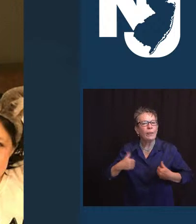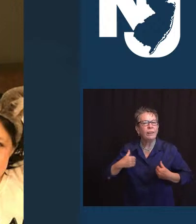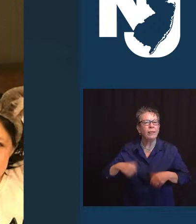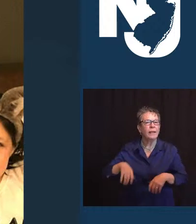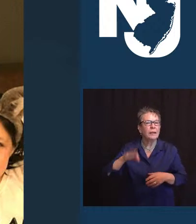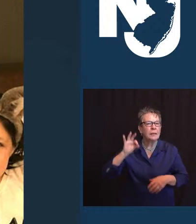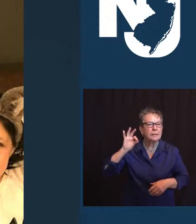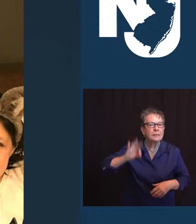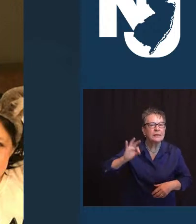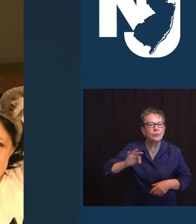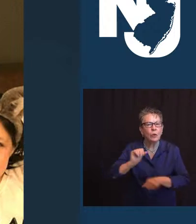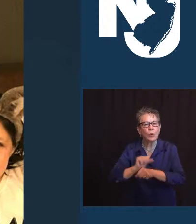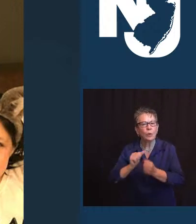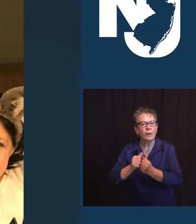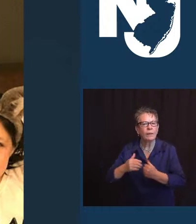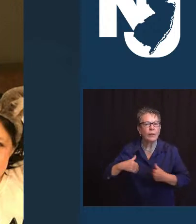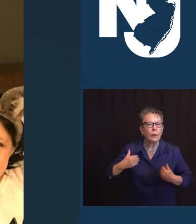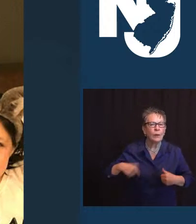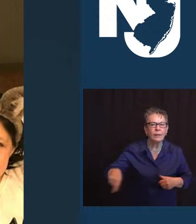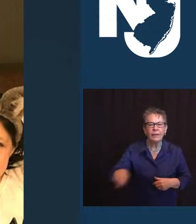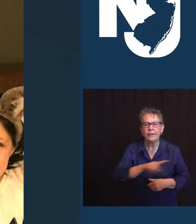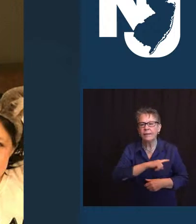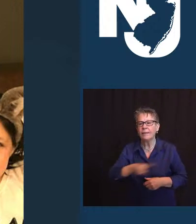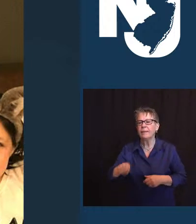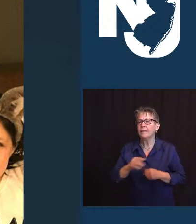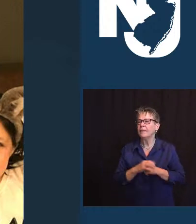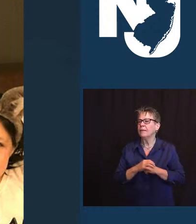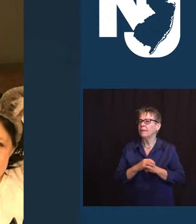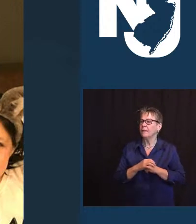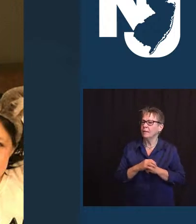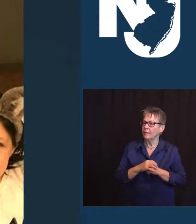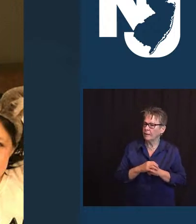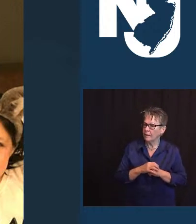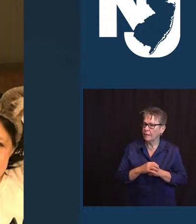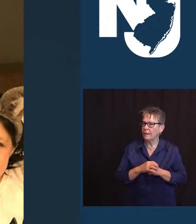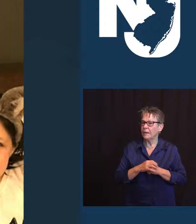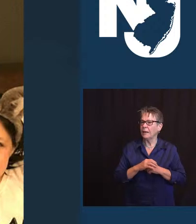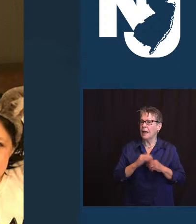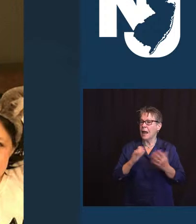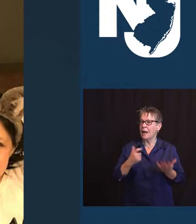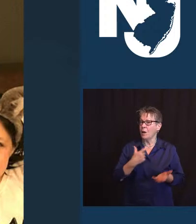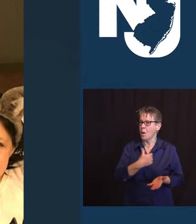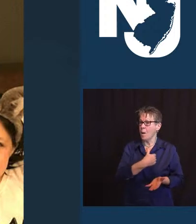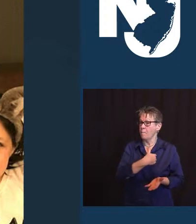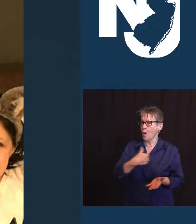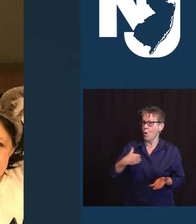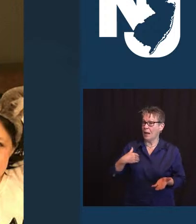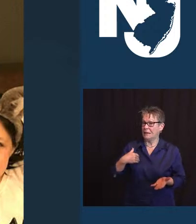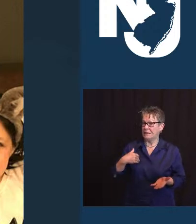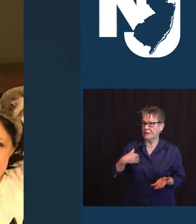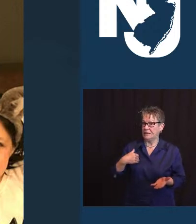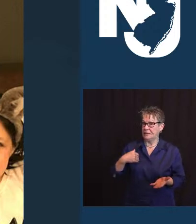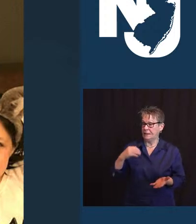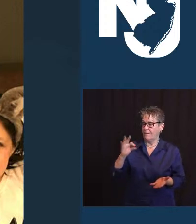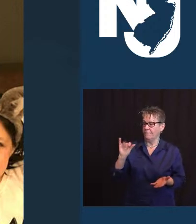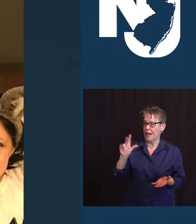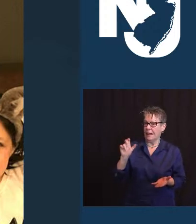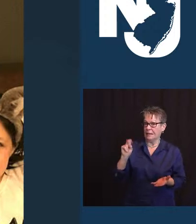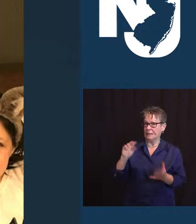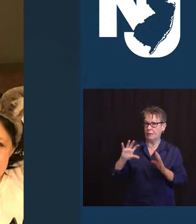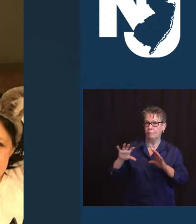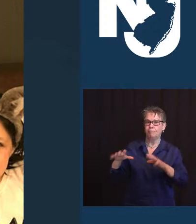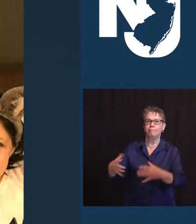Anthony was a proud member of the Polish Falcons, the Belmar Fishing Club, and the Chopin Singing